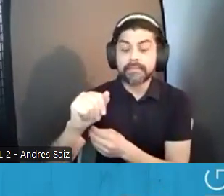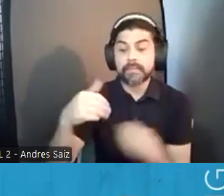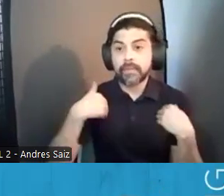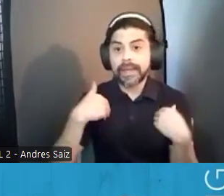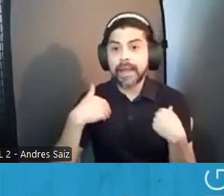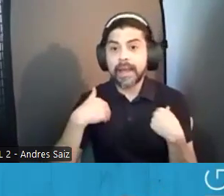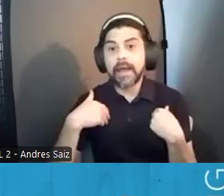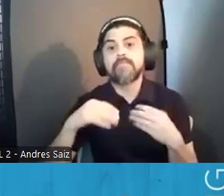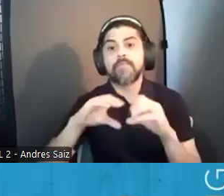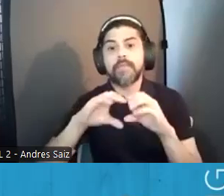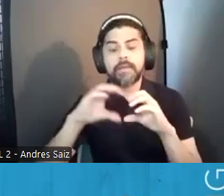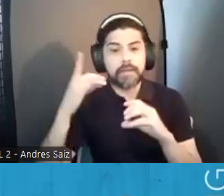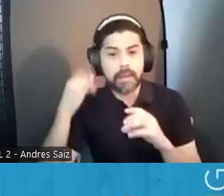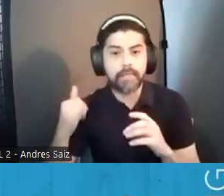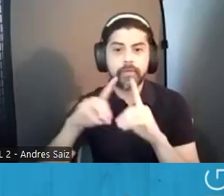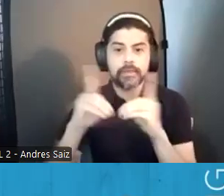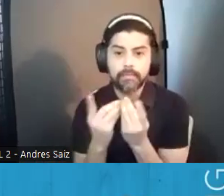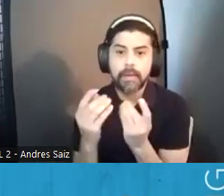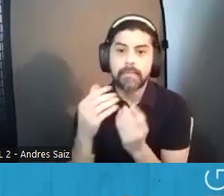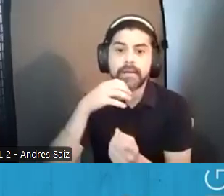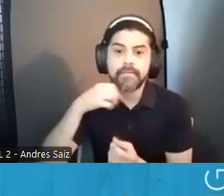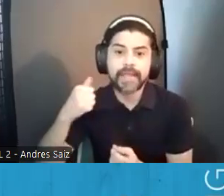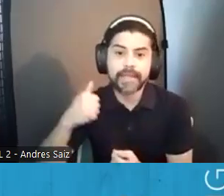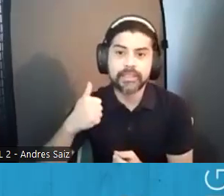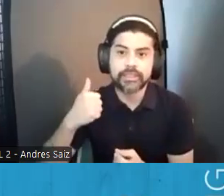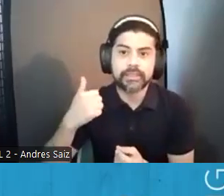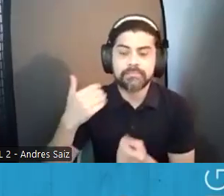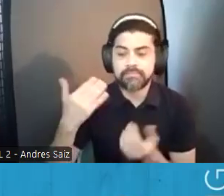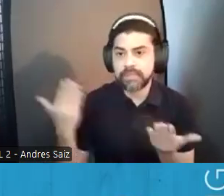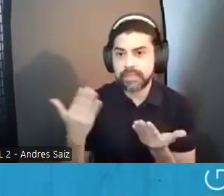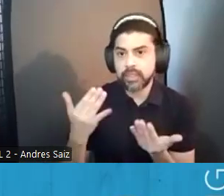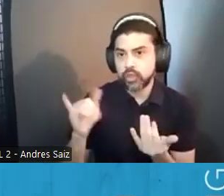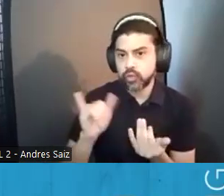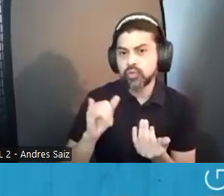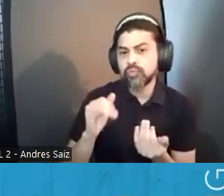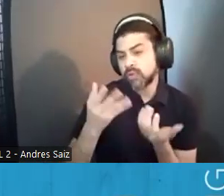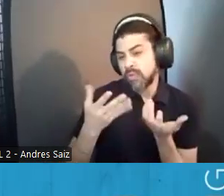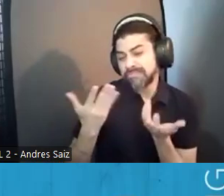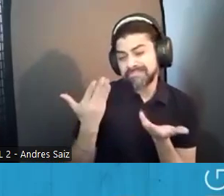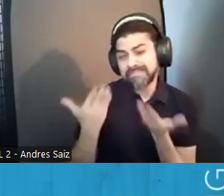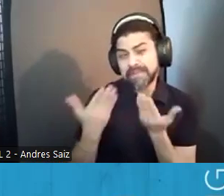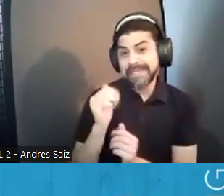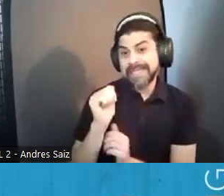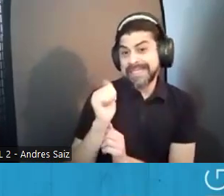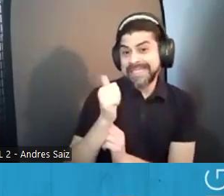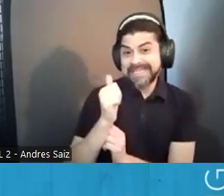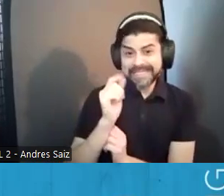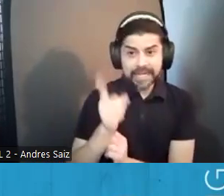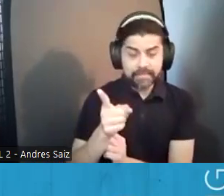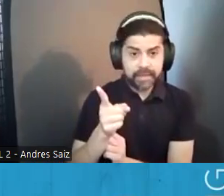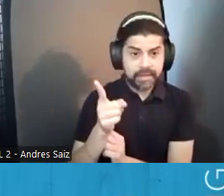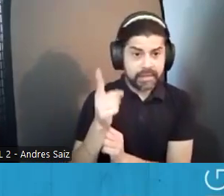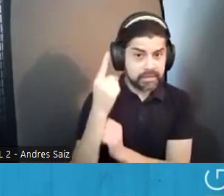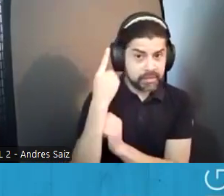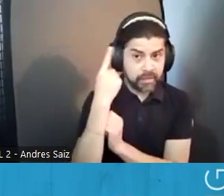lead that conversation, as well as our consultants. So let's take about 10 minutes or so. If there are any